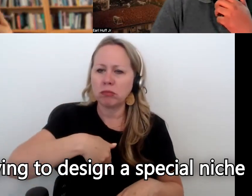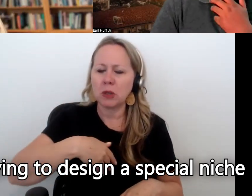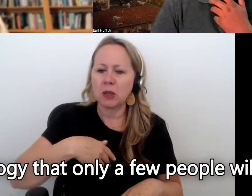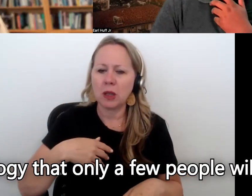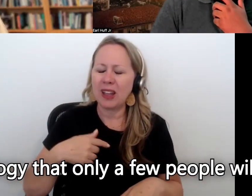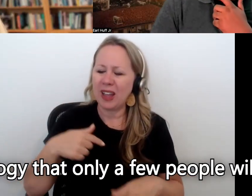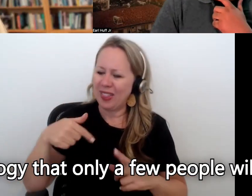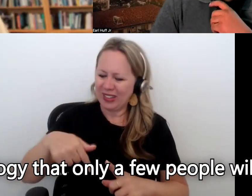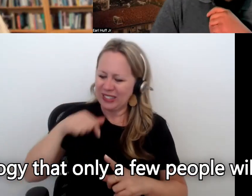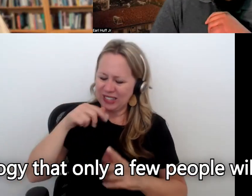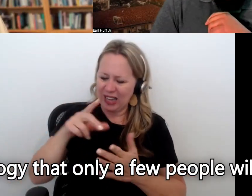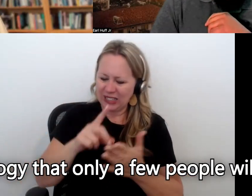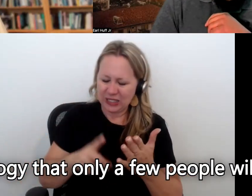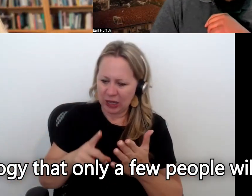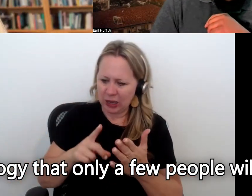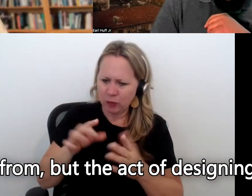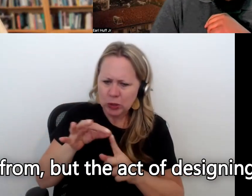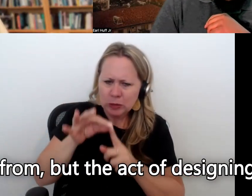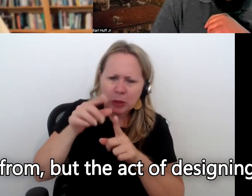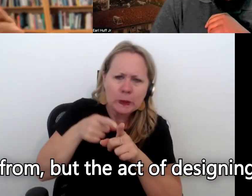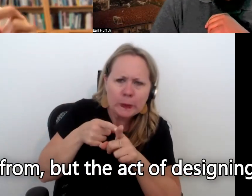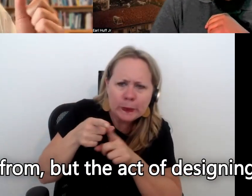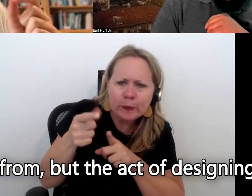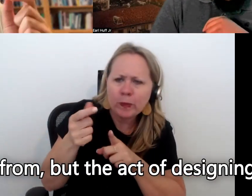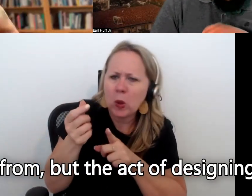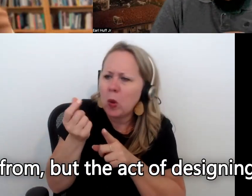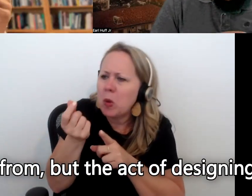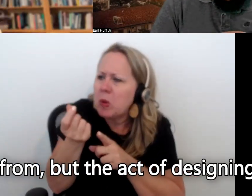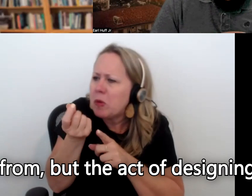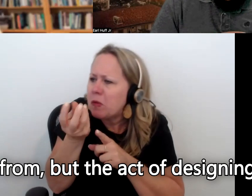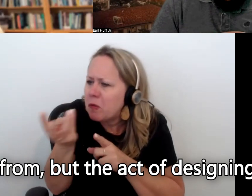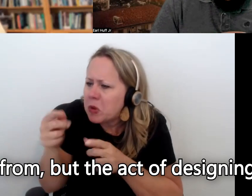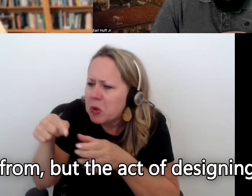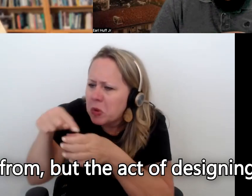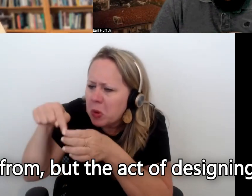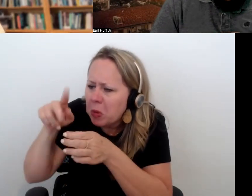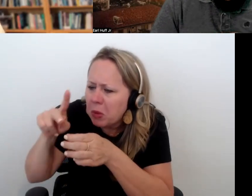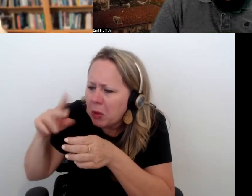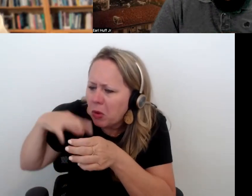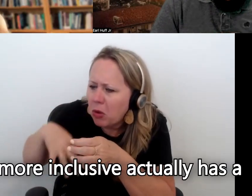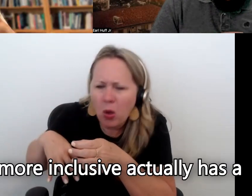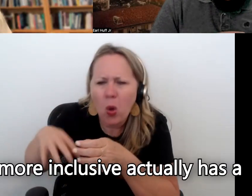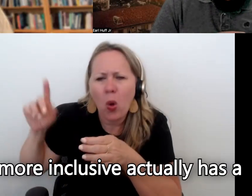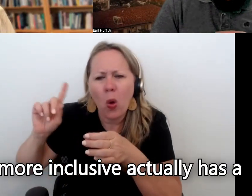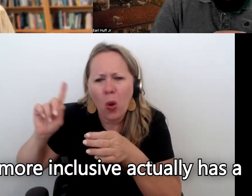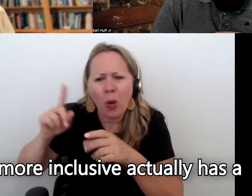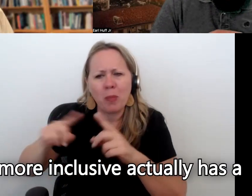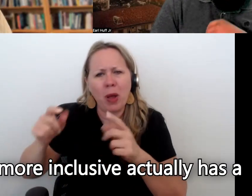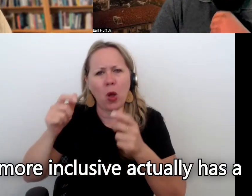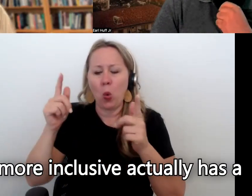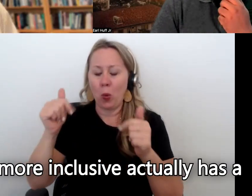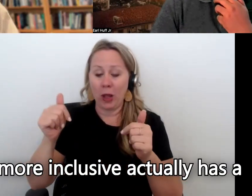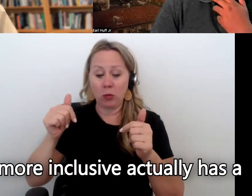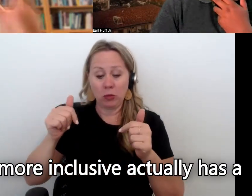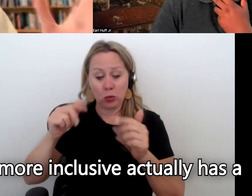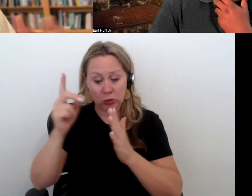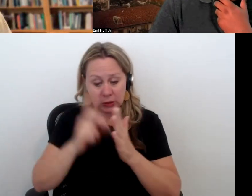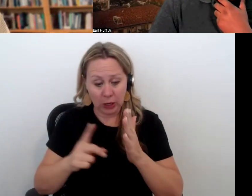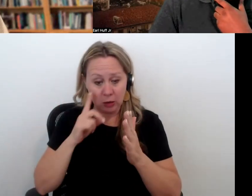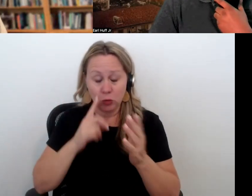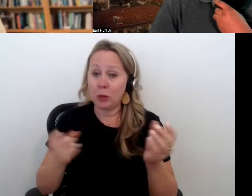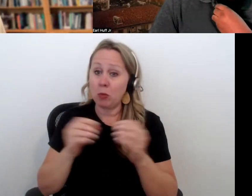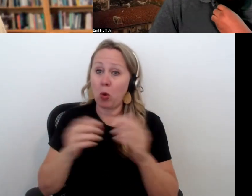special niche technology that only a few people will benefit from, but the act of designing to be more inclusive actually